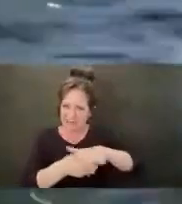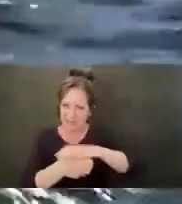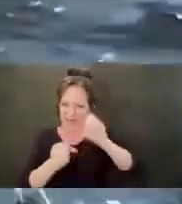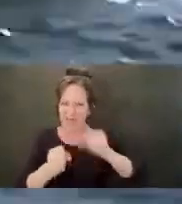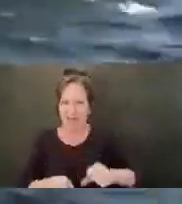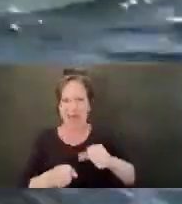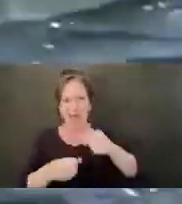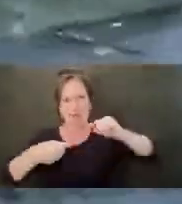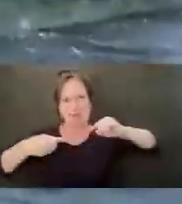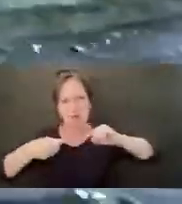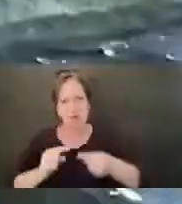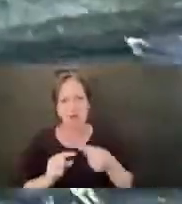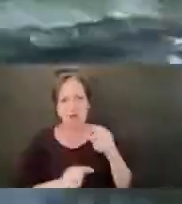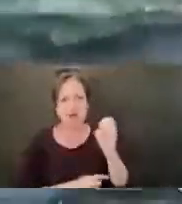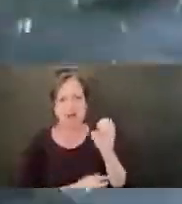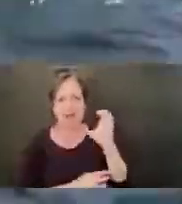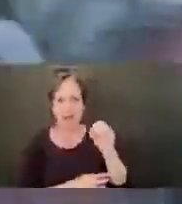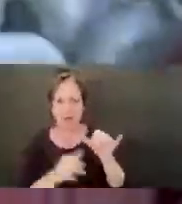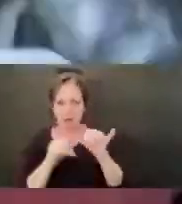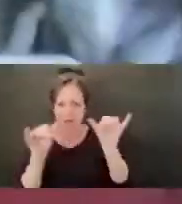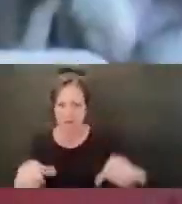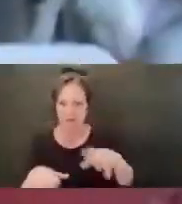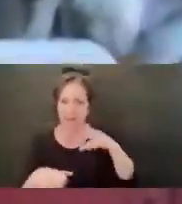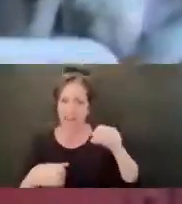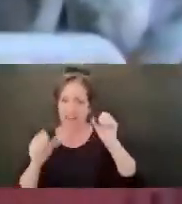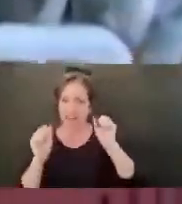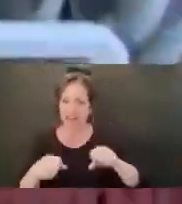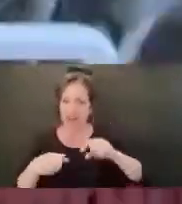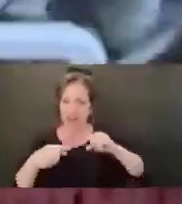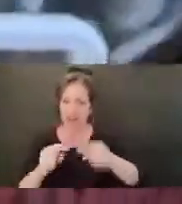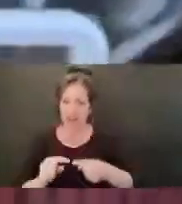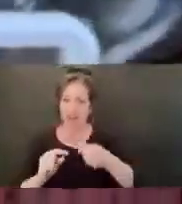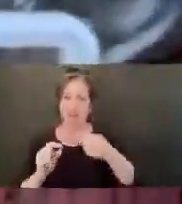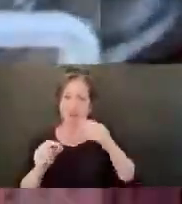and threaten some of the most productive fisheries in the world.